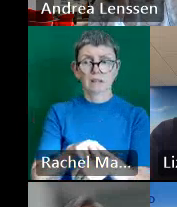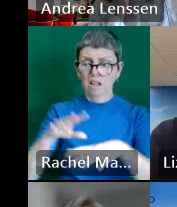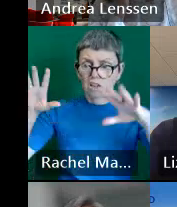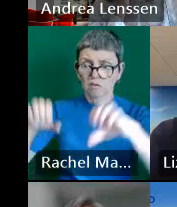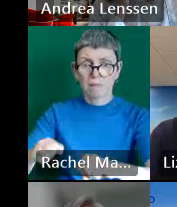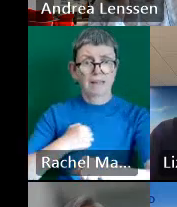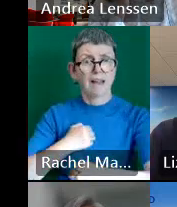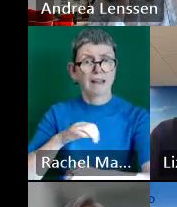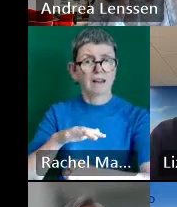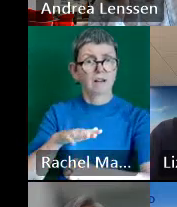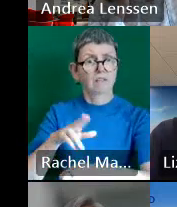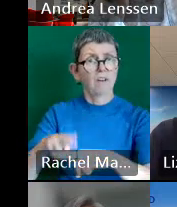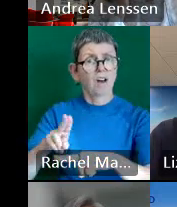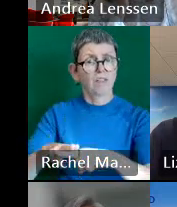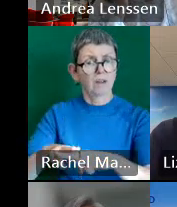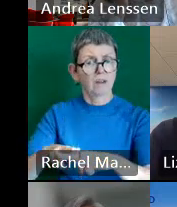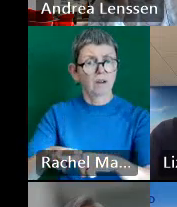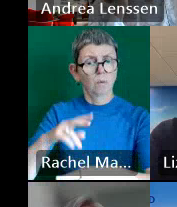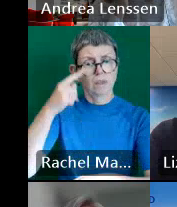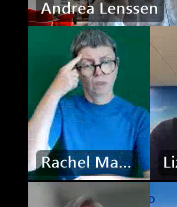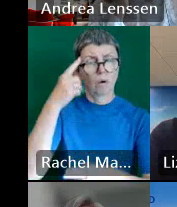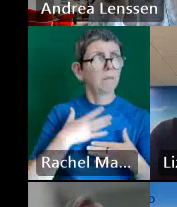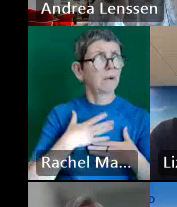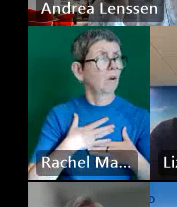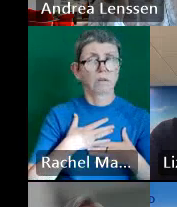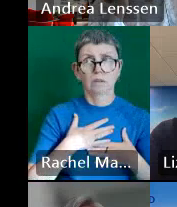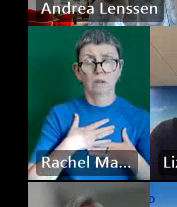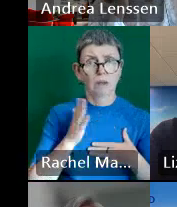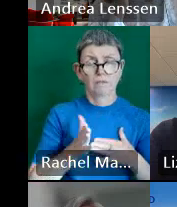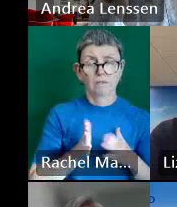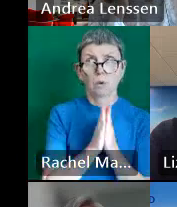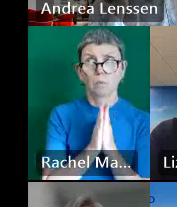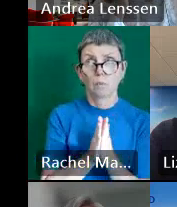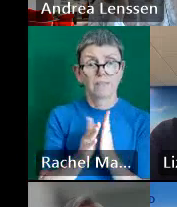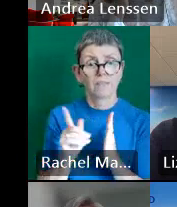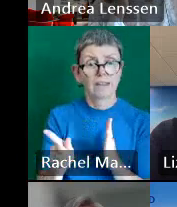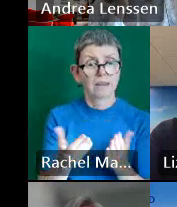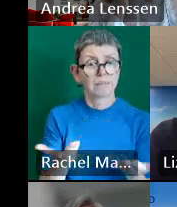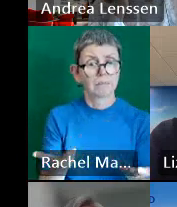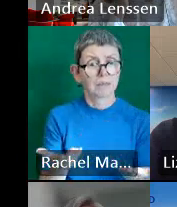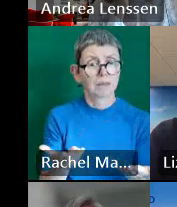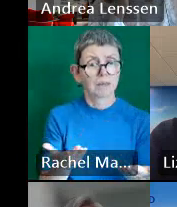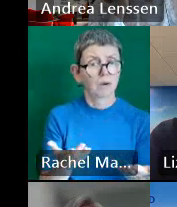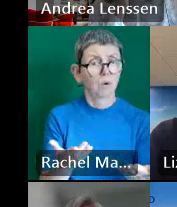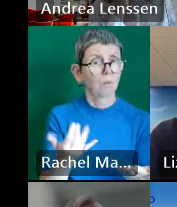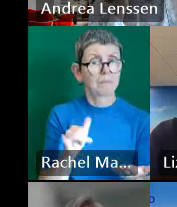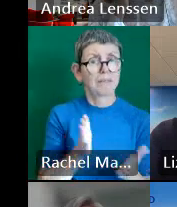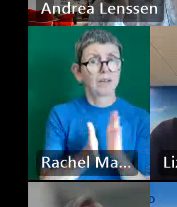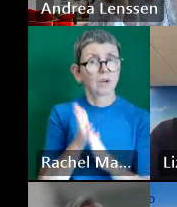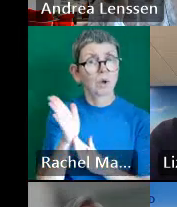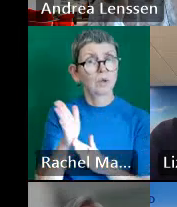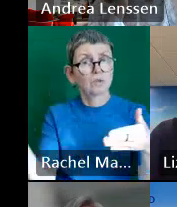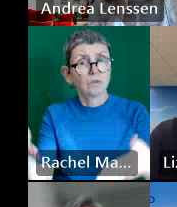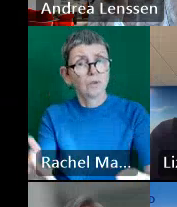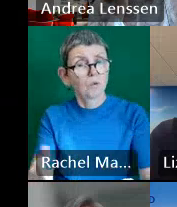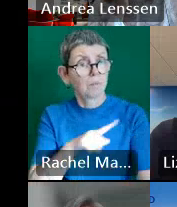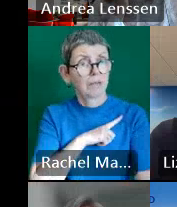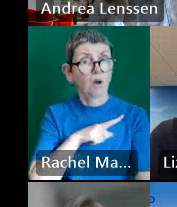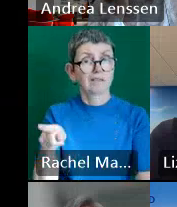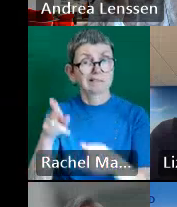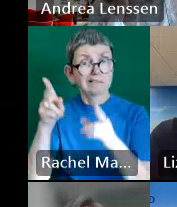that are like praying for our dad and like who are attending our dad's funeral because he's been killed by the police. We